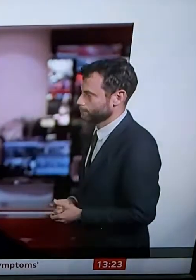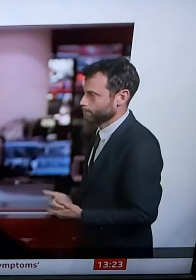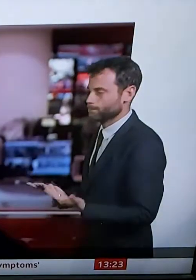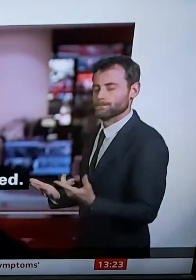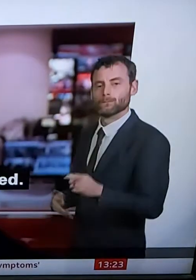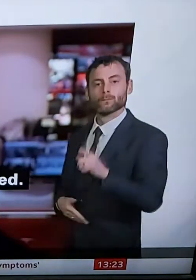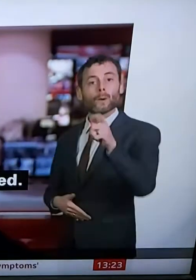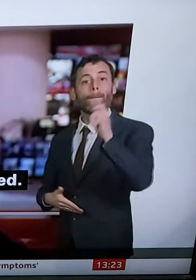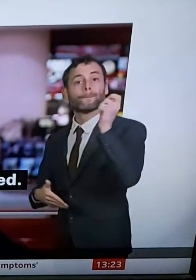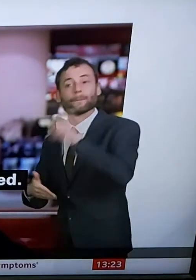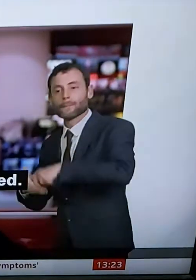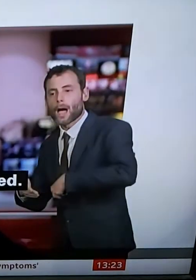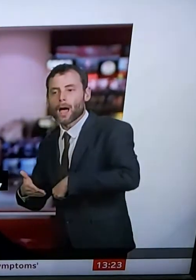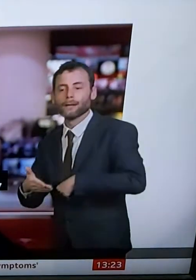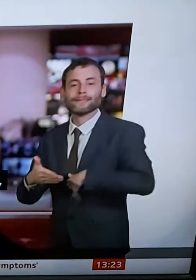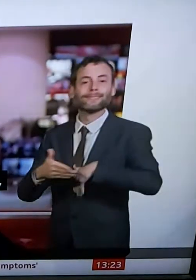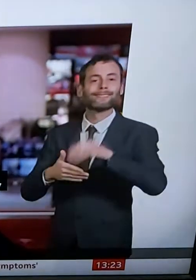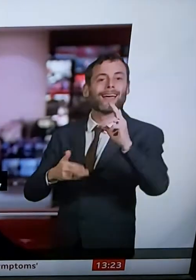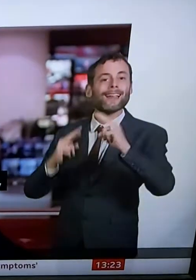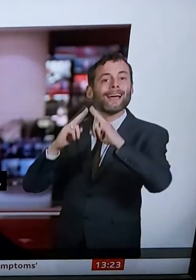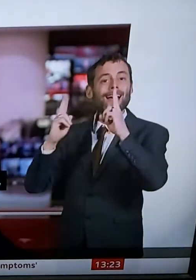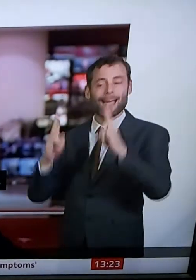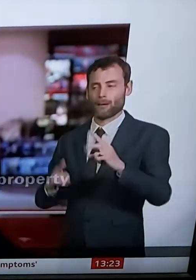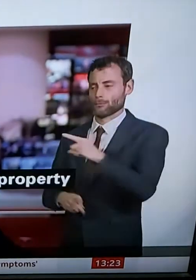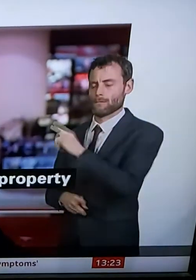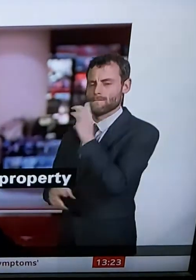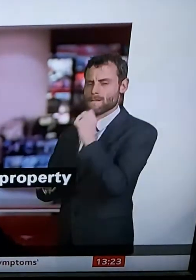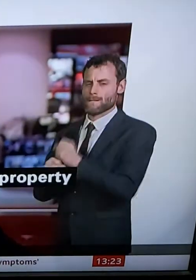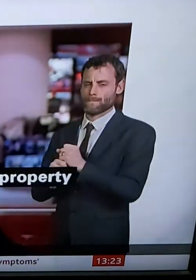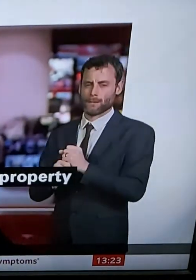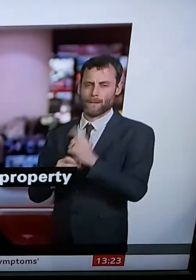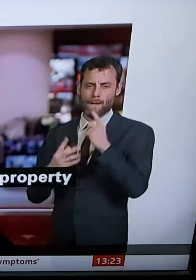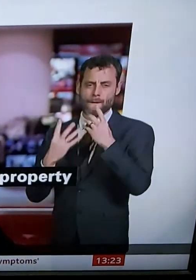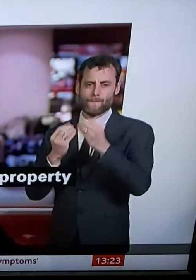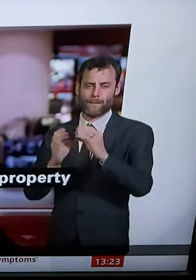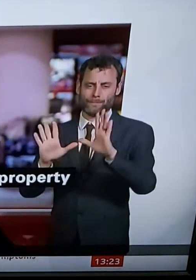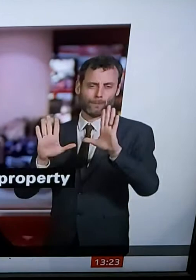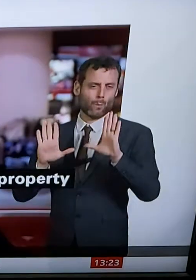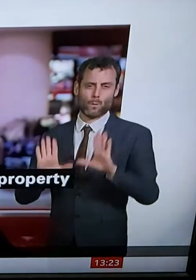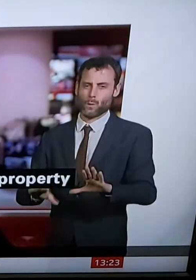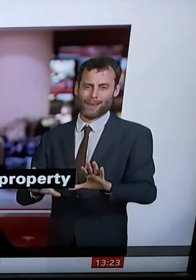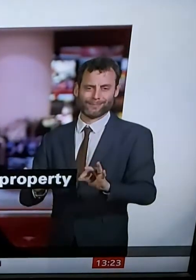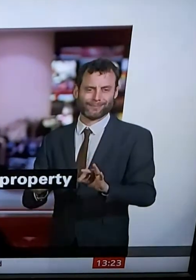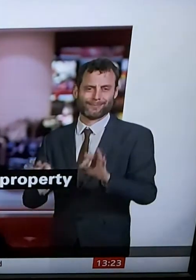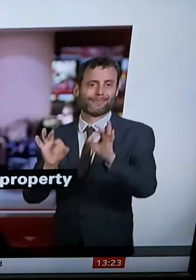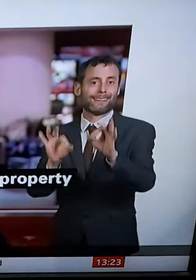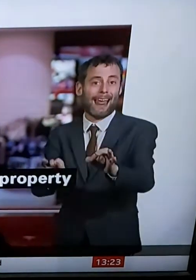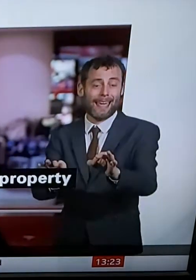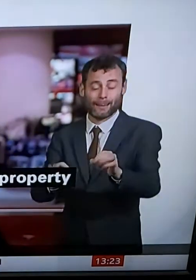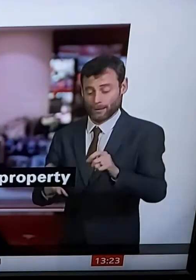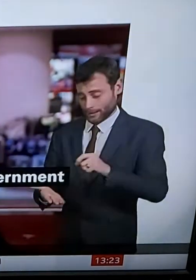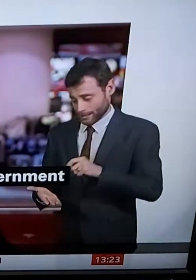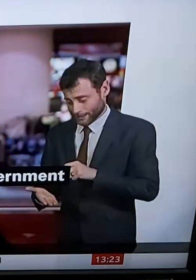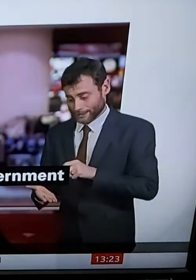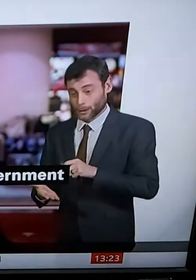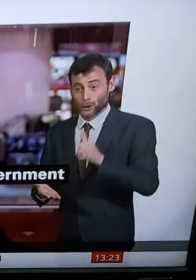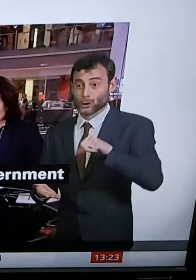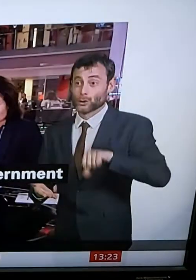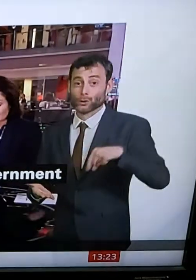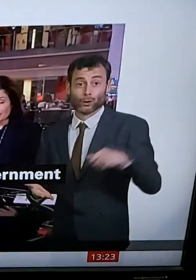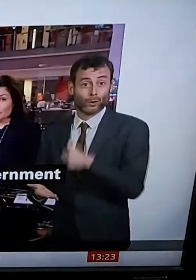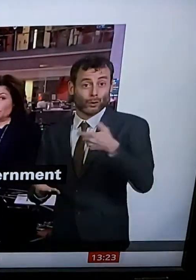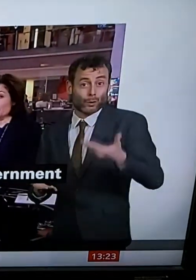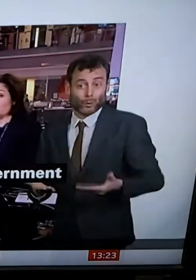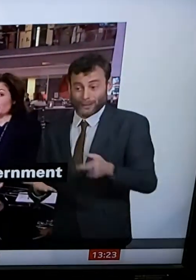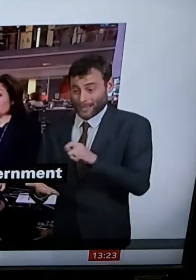And buying or selling a property has been urged by the government to delay completion, even if that's meant to be happening today.